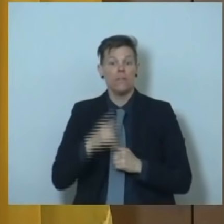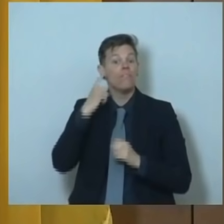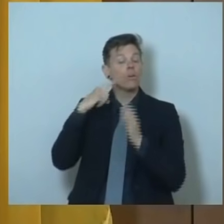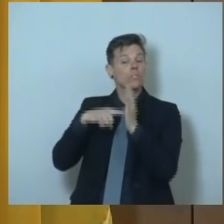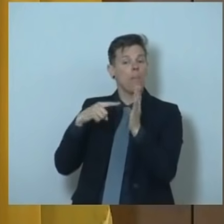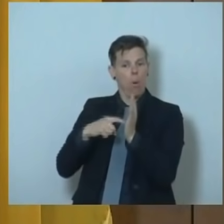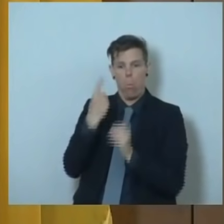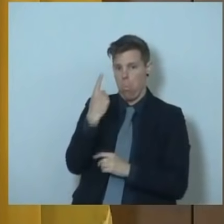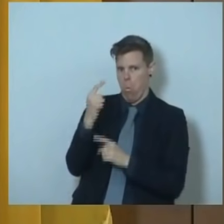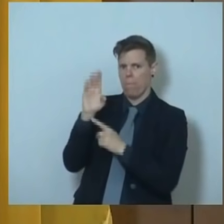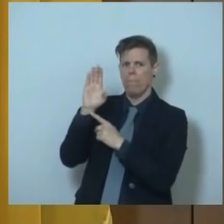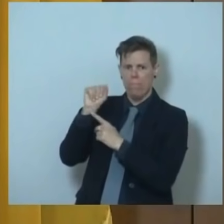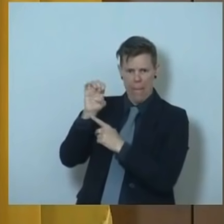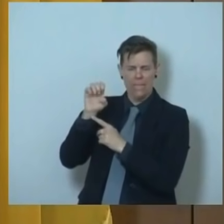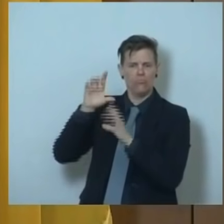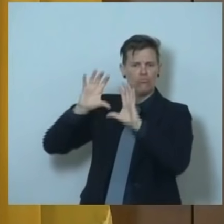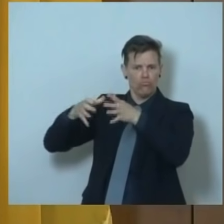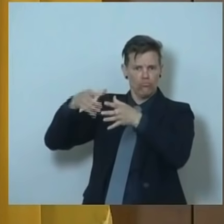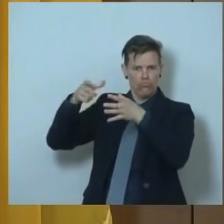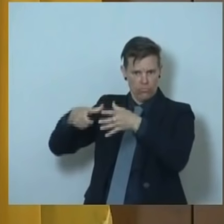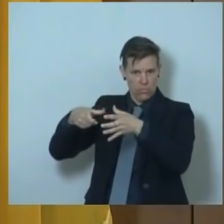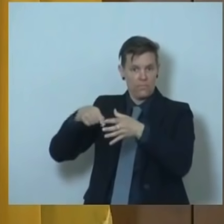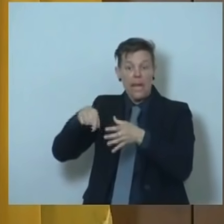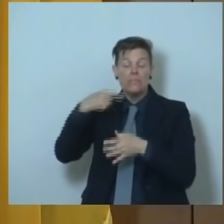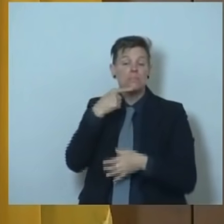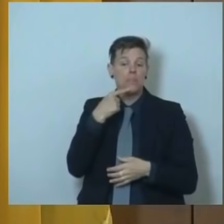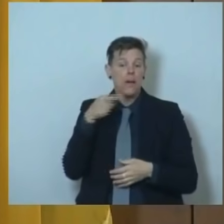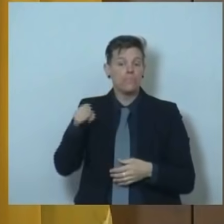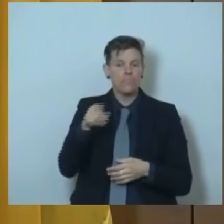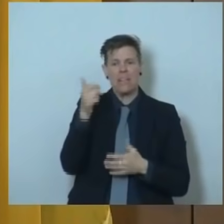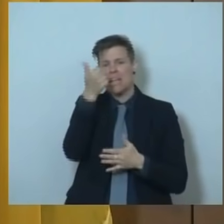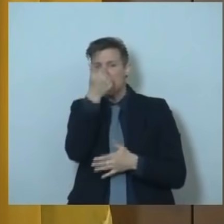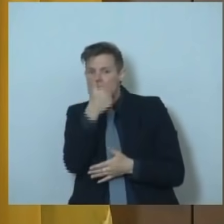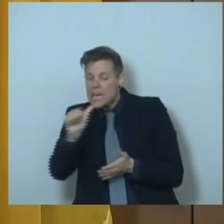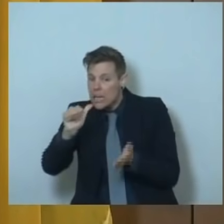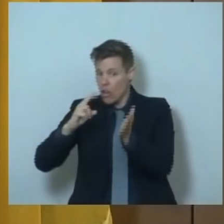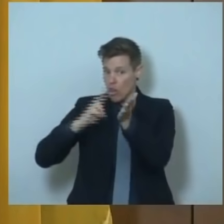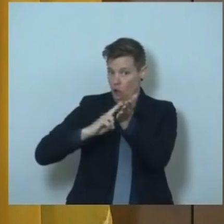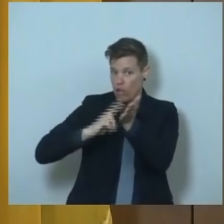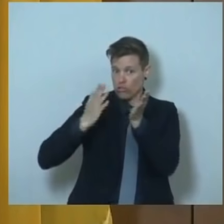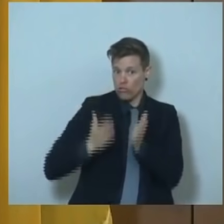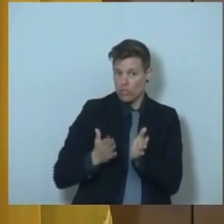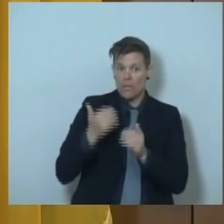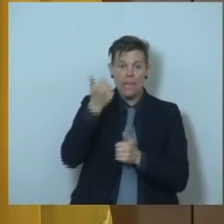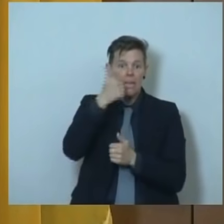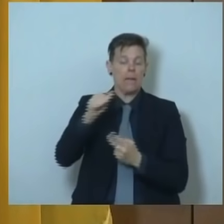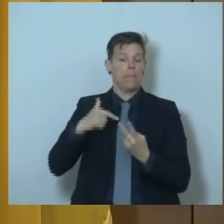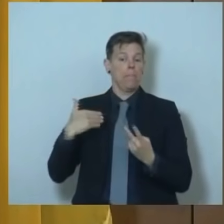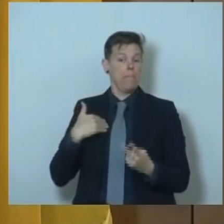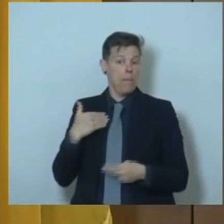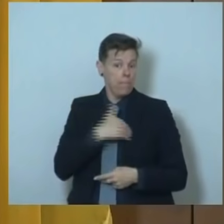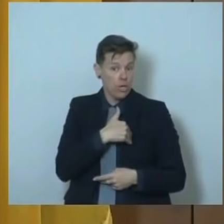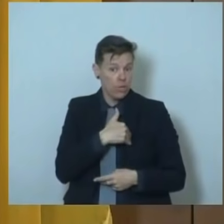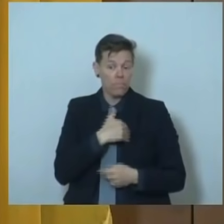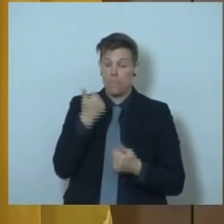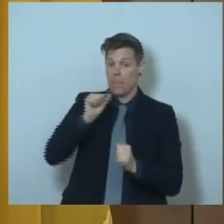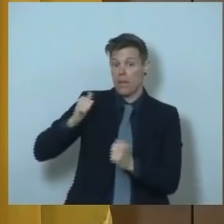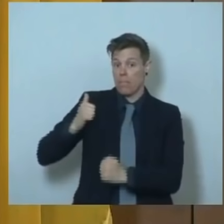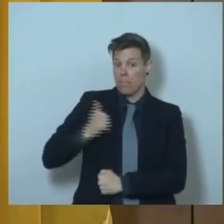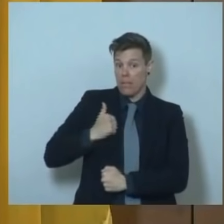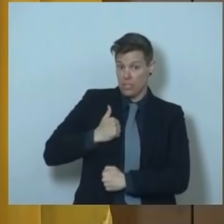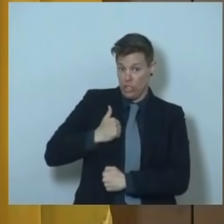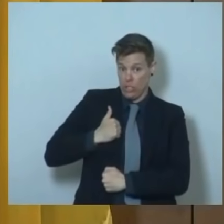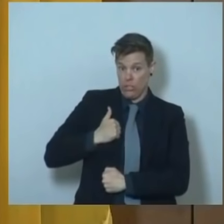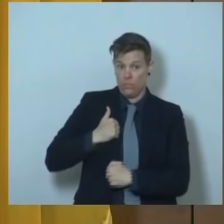that they would disallow any of their contractors or members, personnel, military personnel, from going